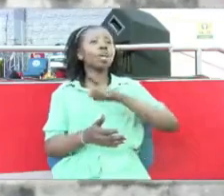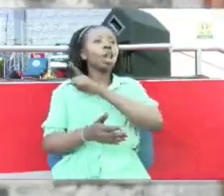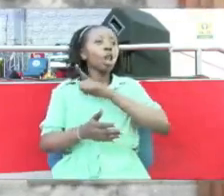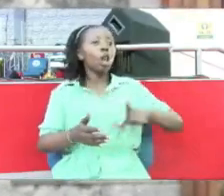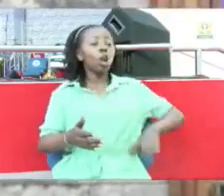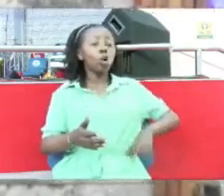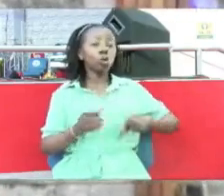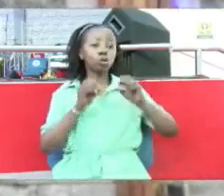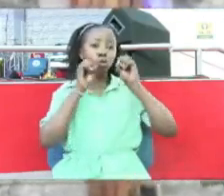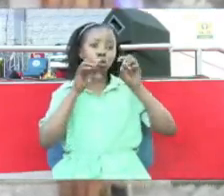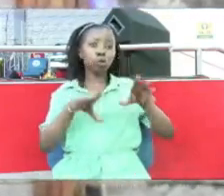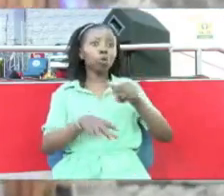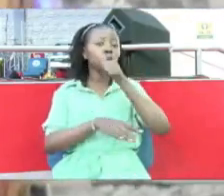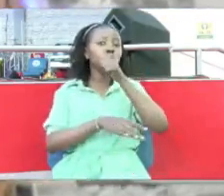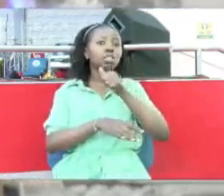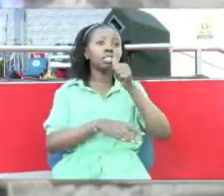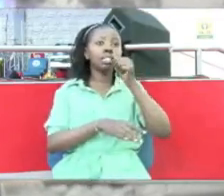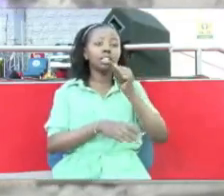know. Aliweza